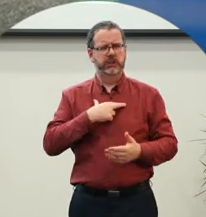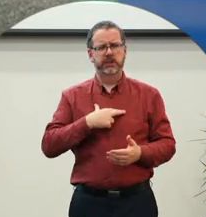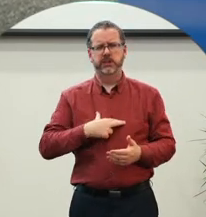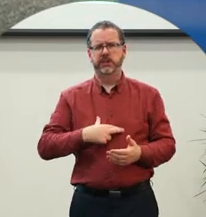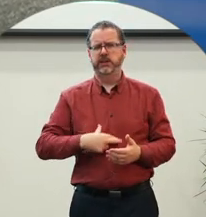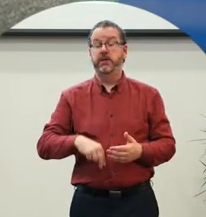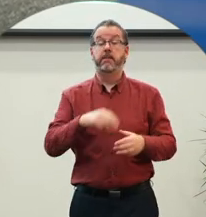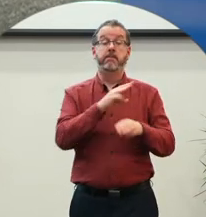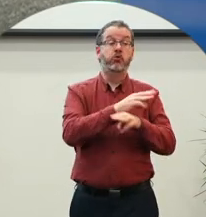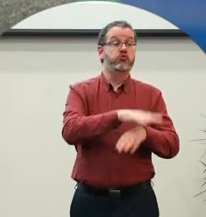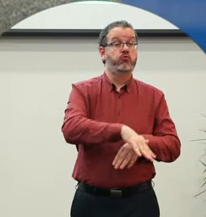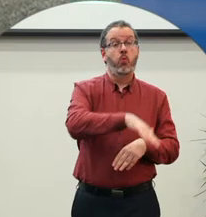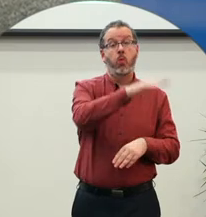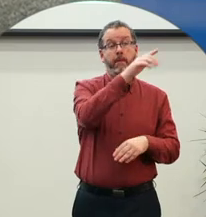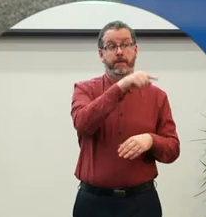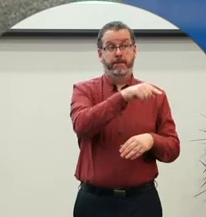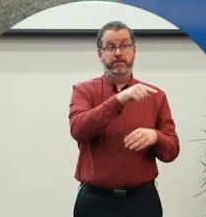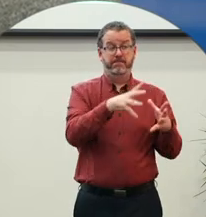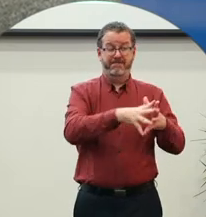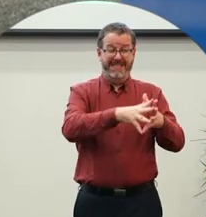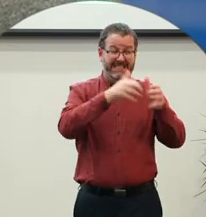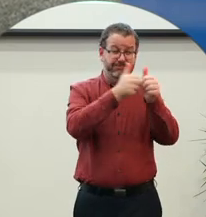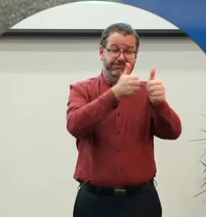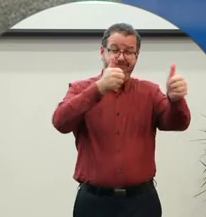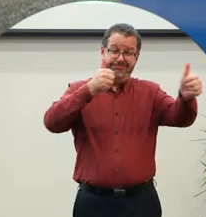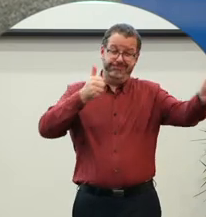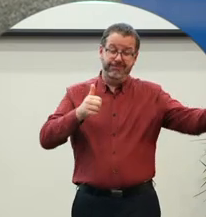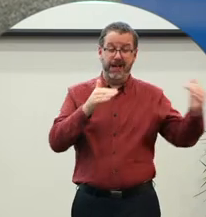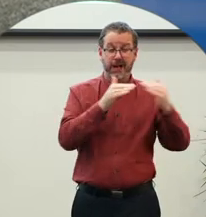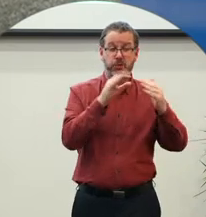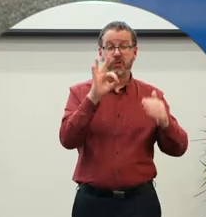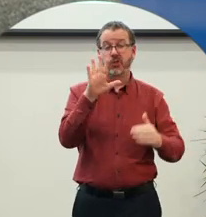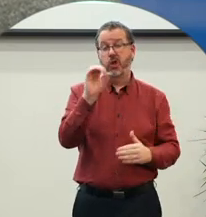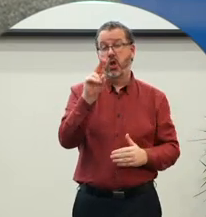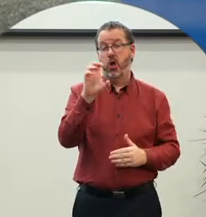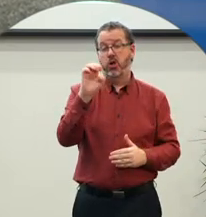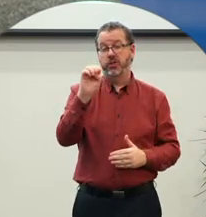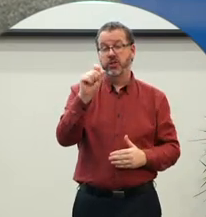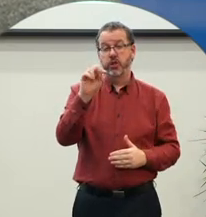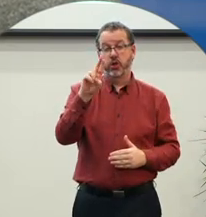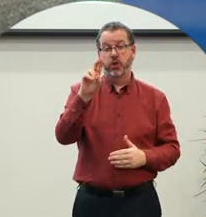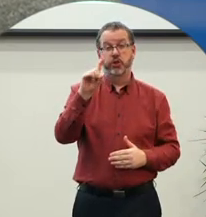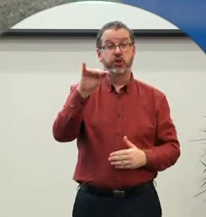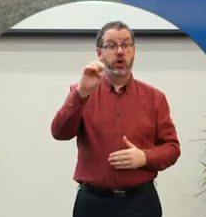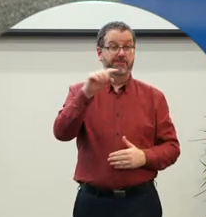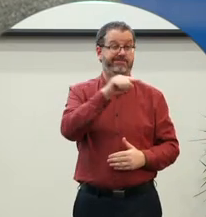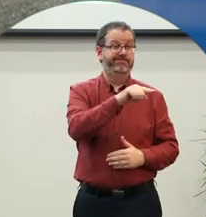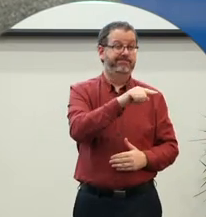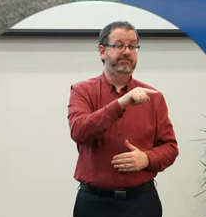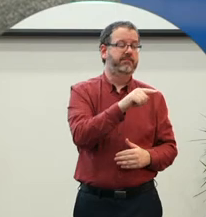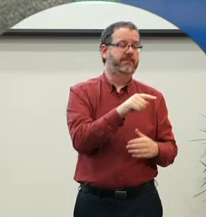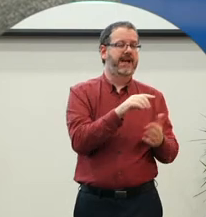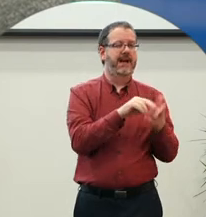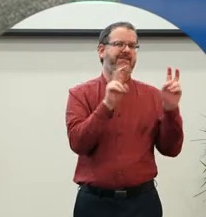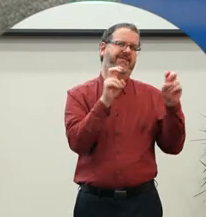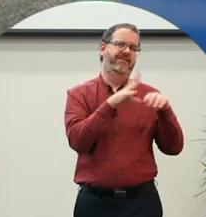home in Gloucestershire. Huge, huge house. Very old money. And her father was a name at Lloyd's